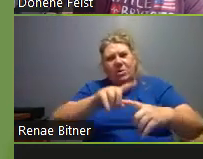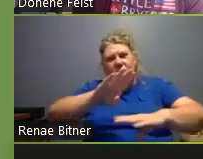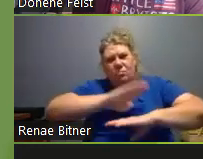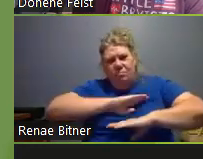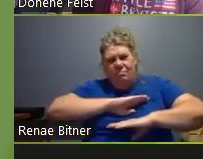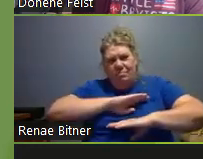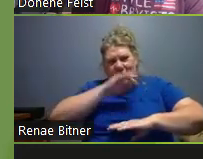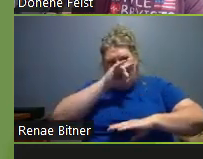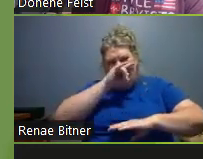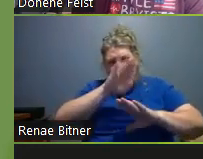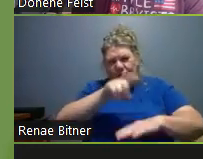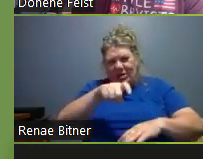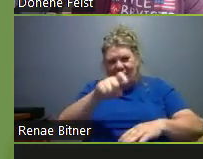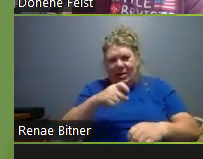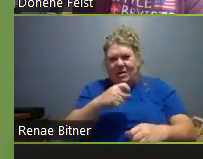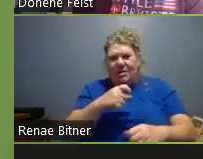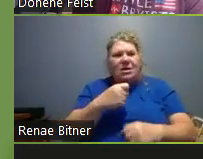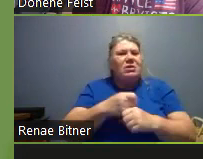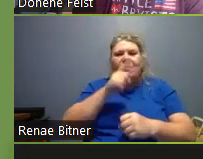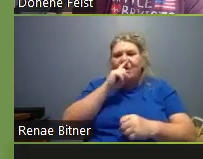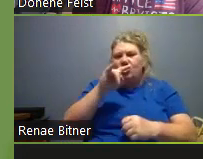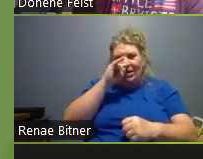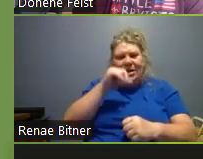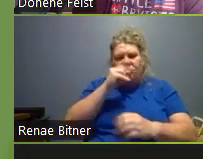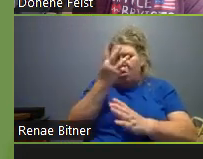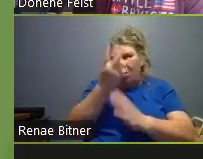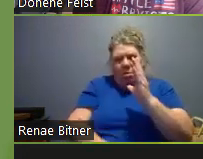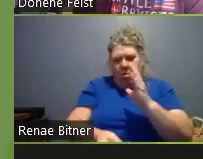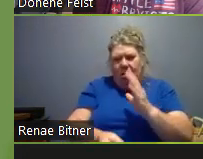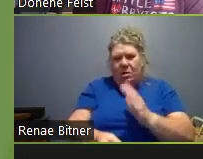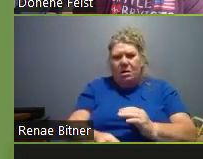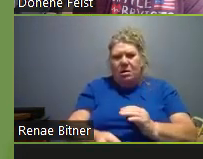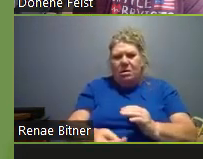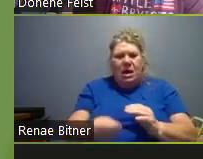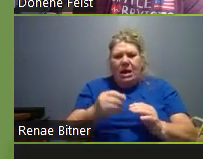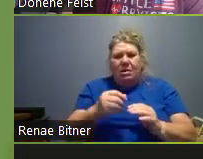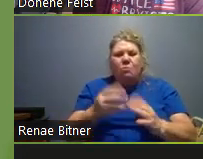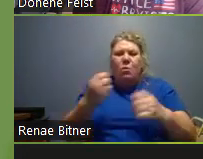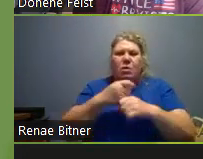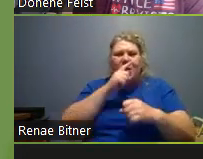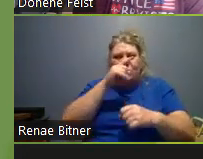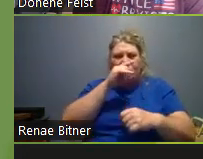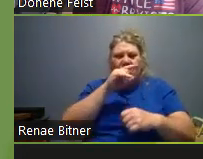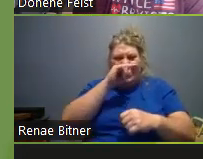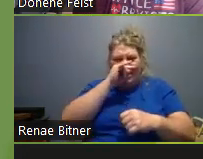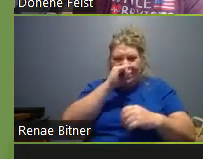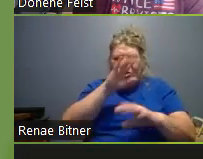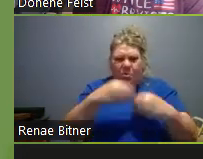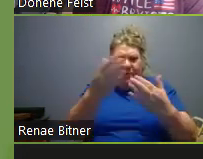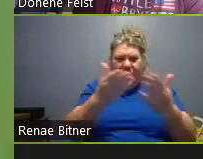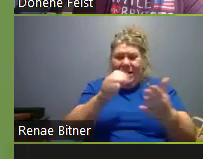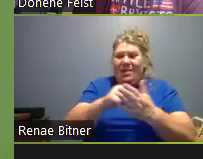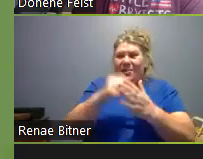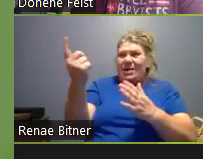covered and not fall within those gaps. So that's something that is on the radar for